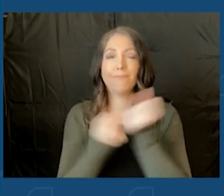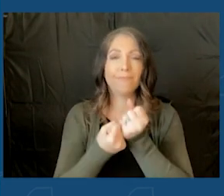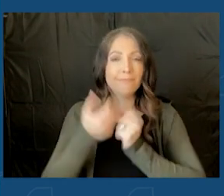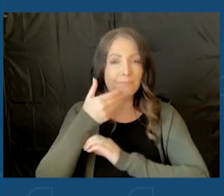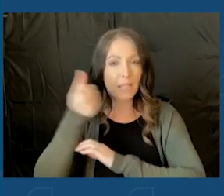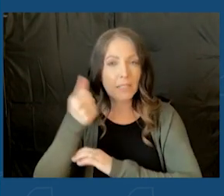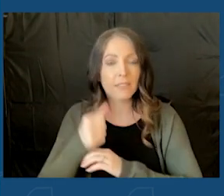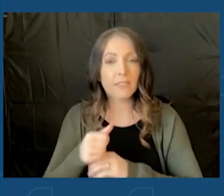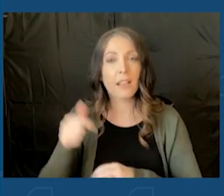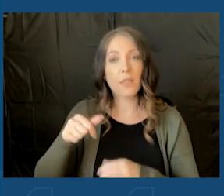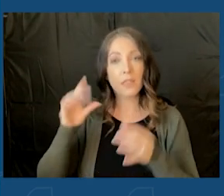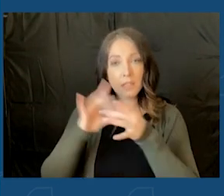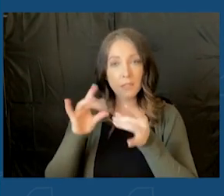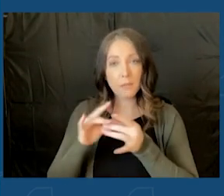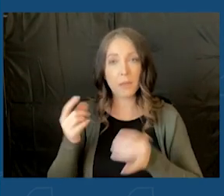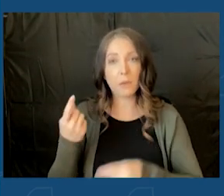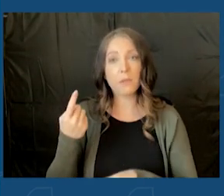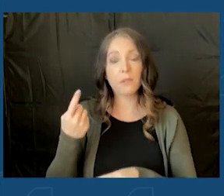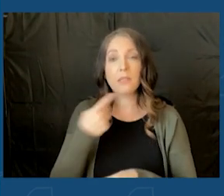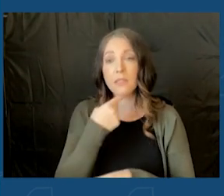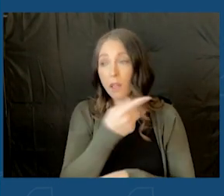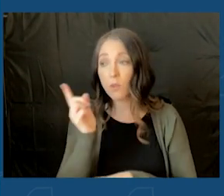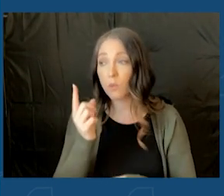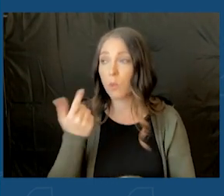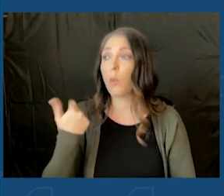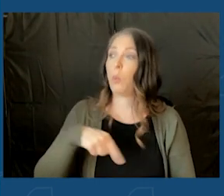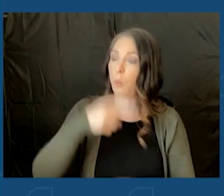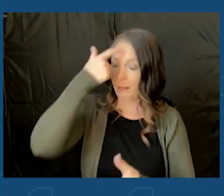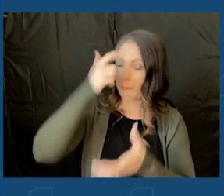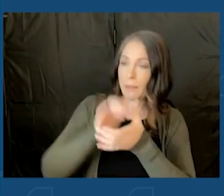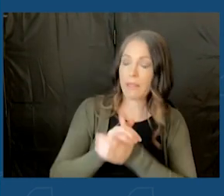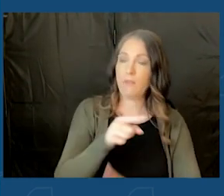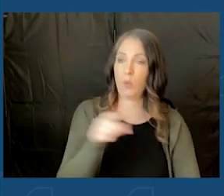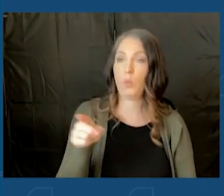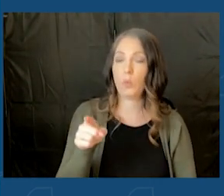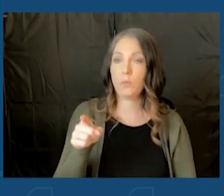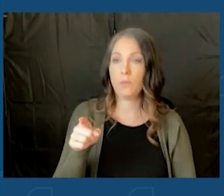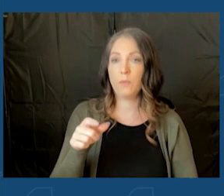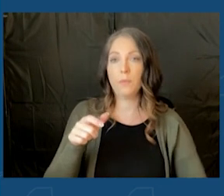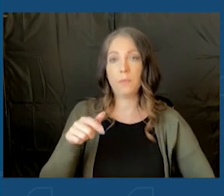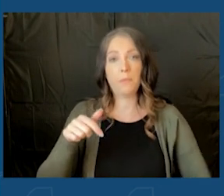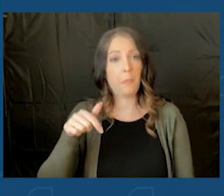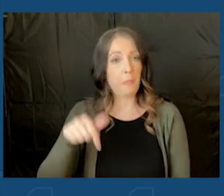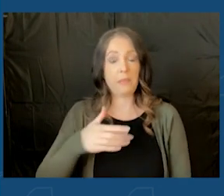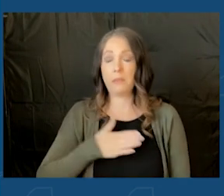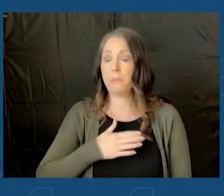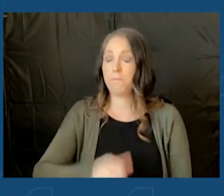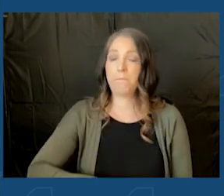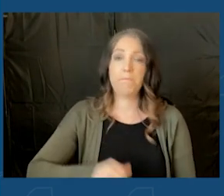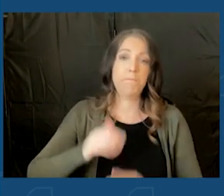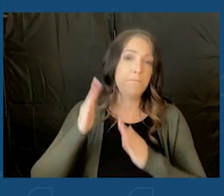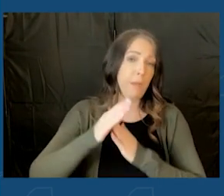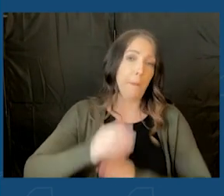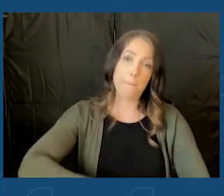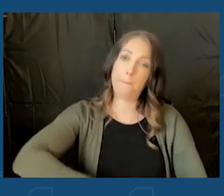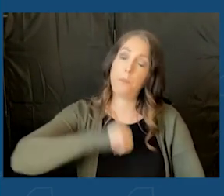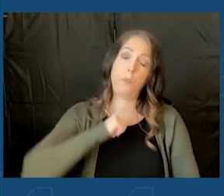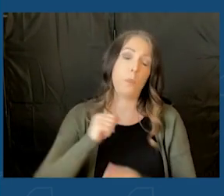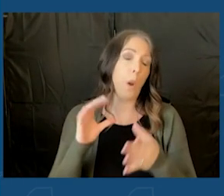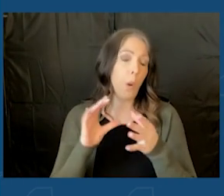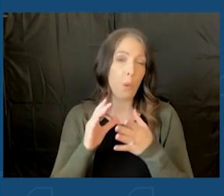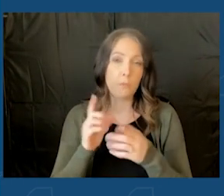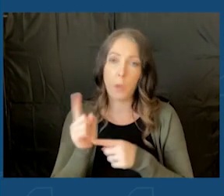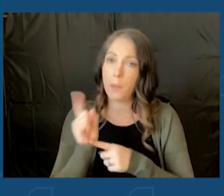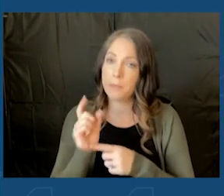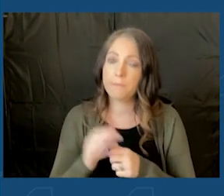believe them. This is one of the proudest moments of my legislative career. It has been an honor to fight side by